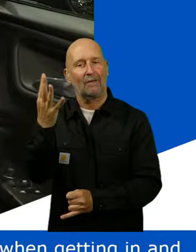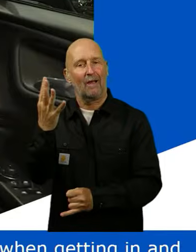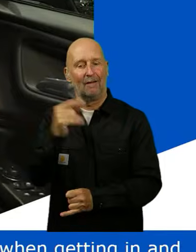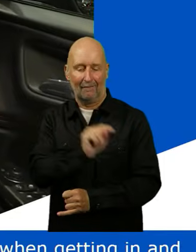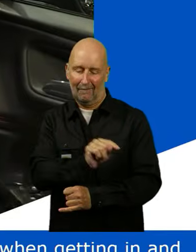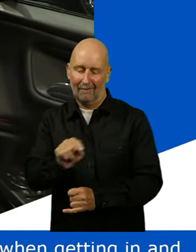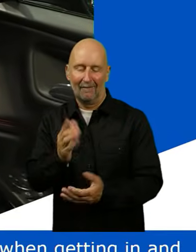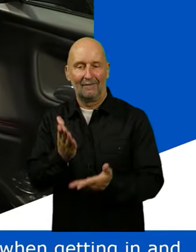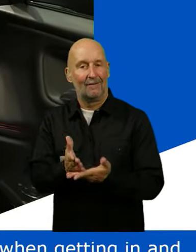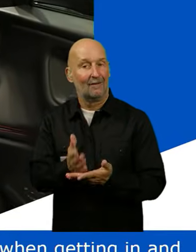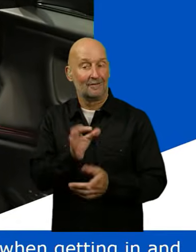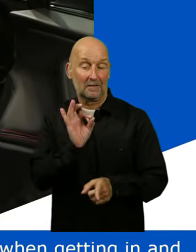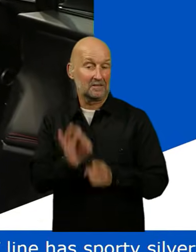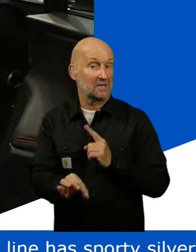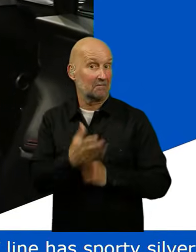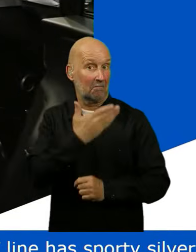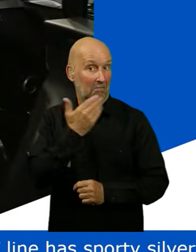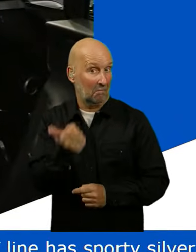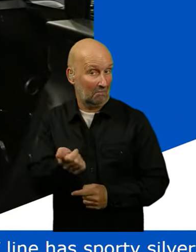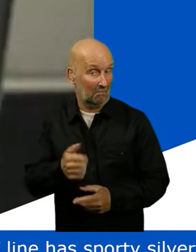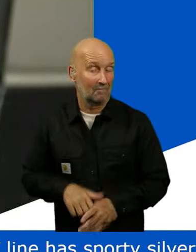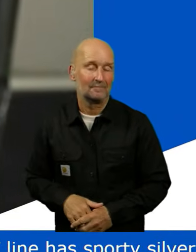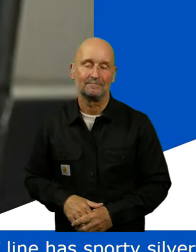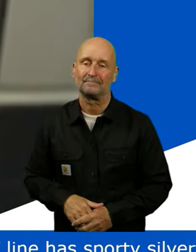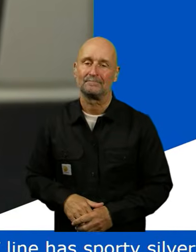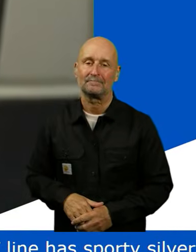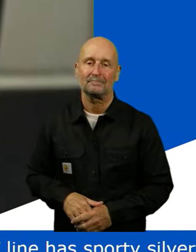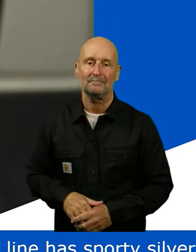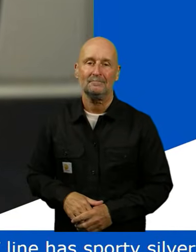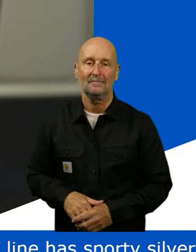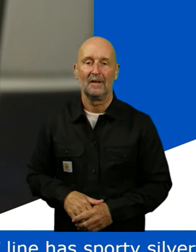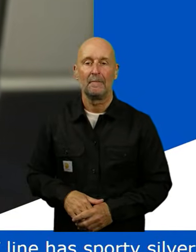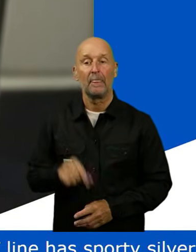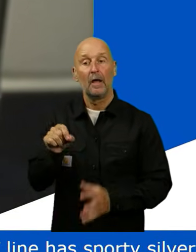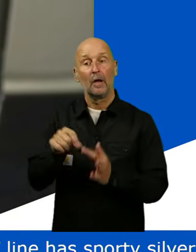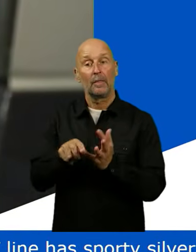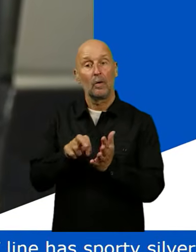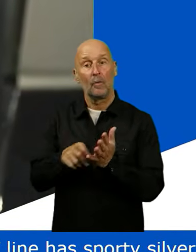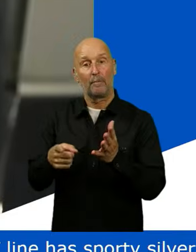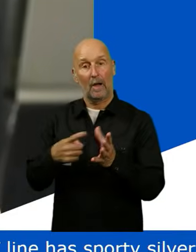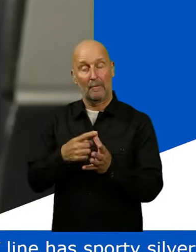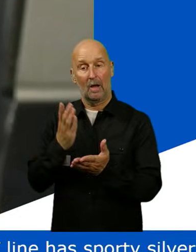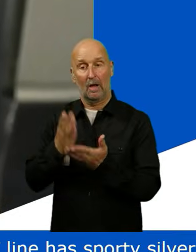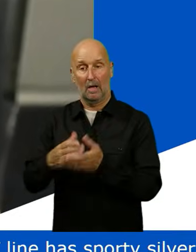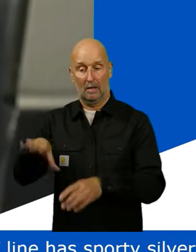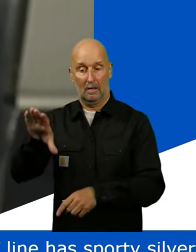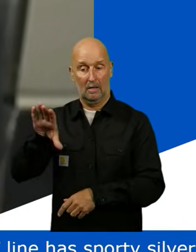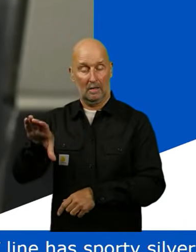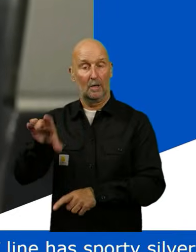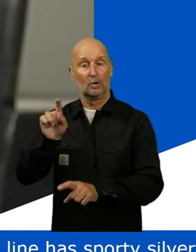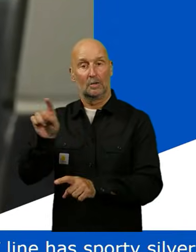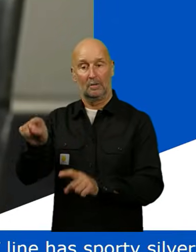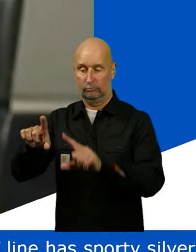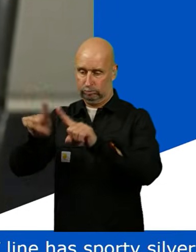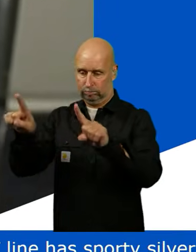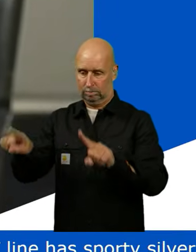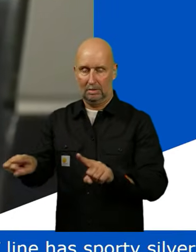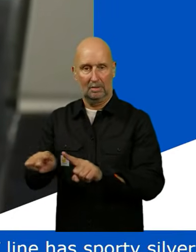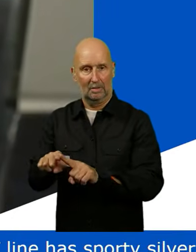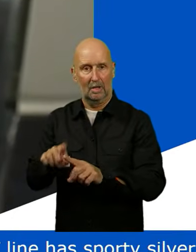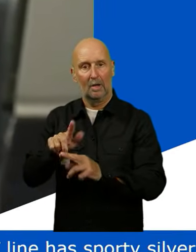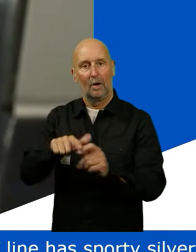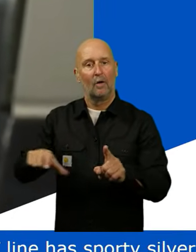little detail touch. Ford Puma gets a 12-inch Sync 4 touchscreen. Now, I'm a big fan of the